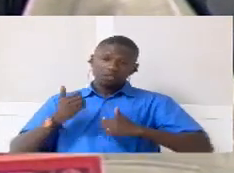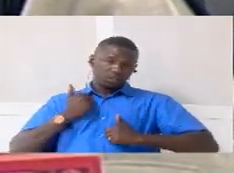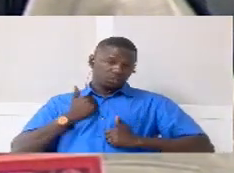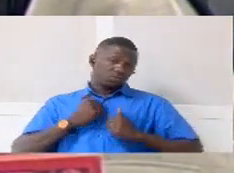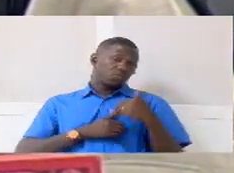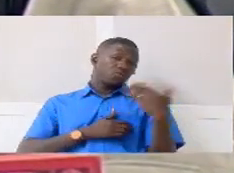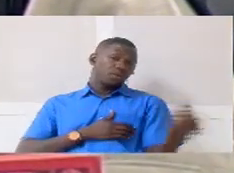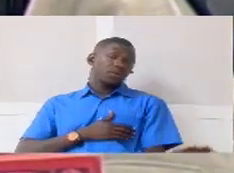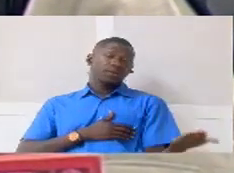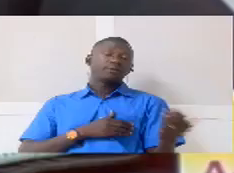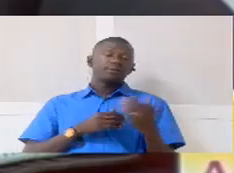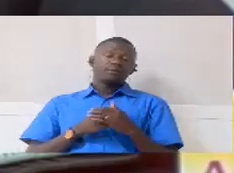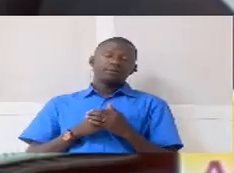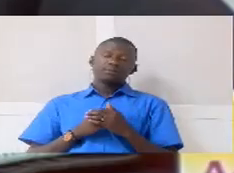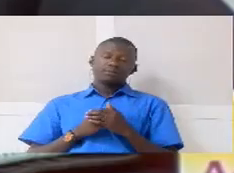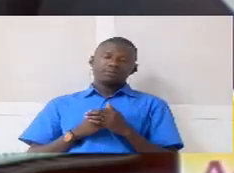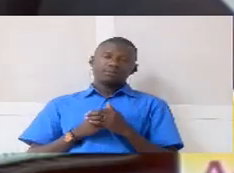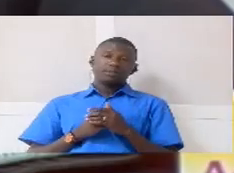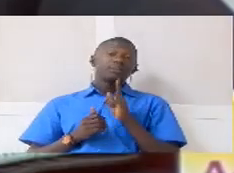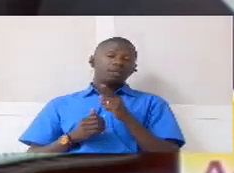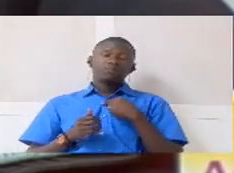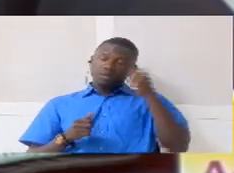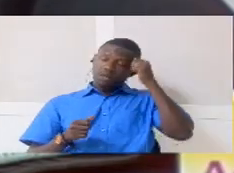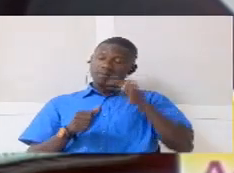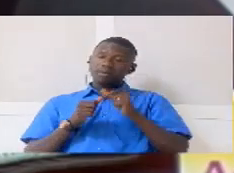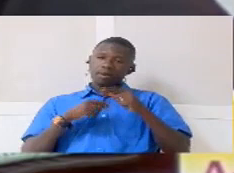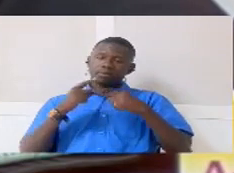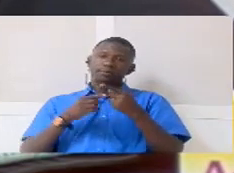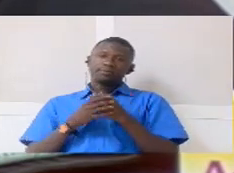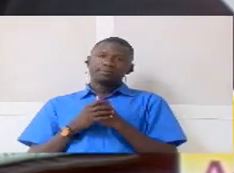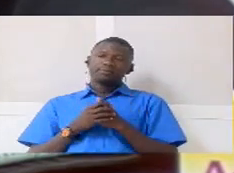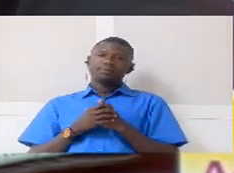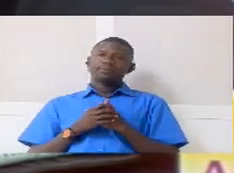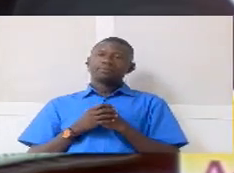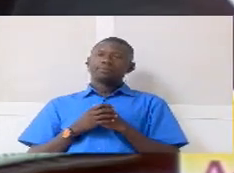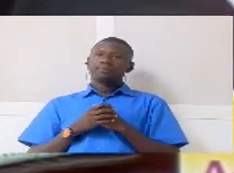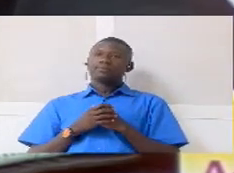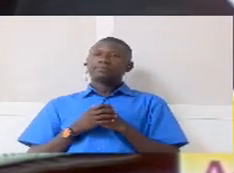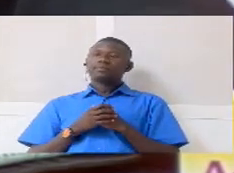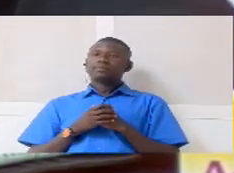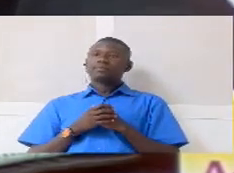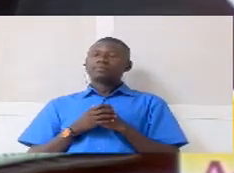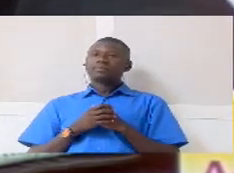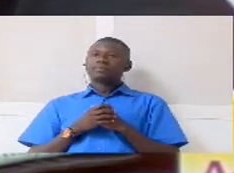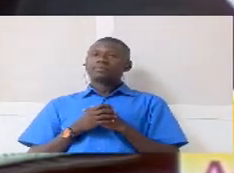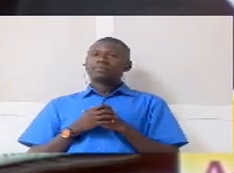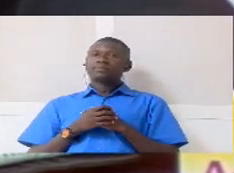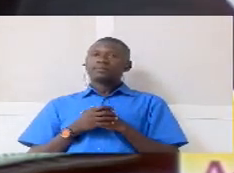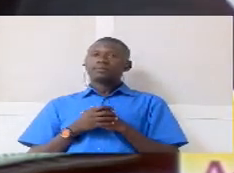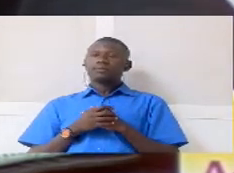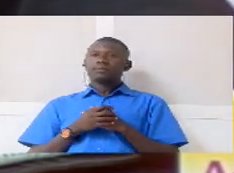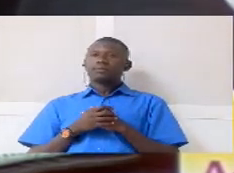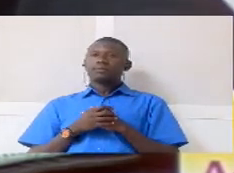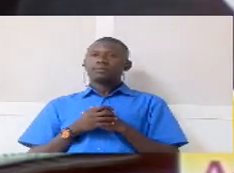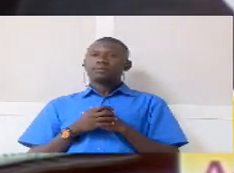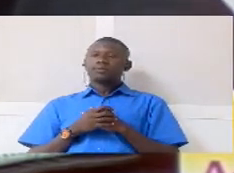only allowed to enter into the main hall. That one I was aware. Well, that's the point I really want to ask him if you were